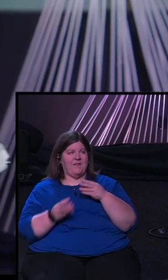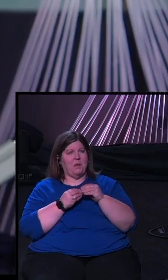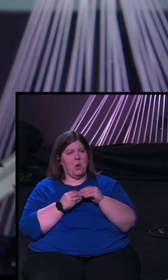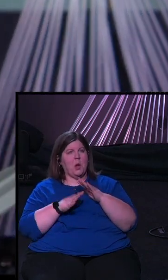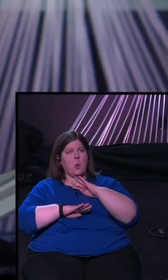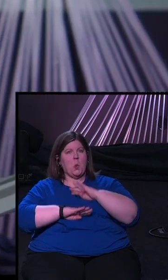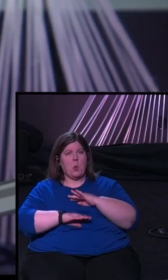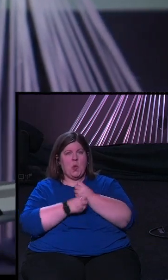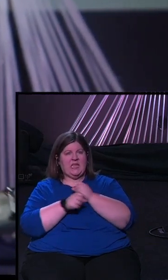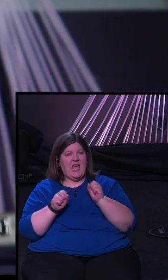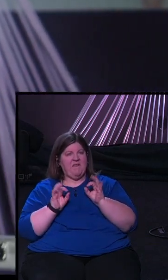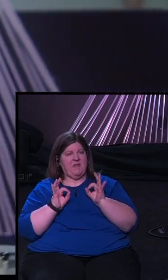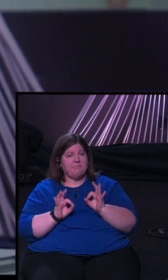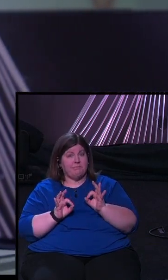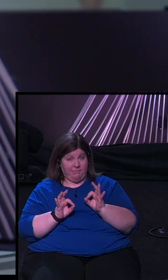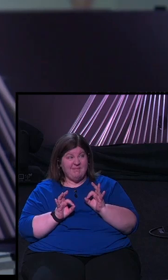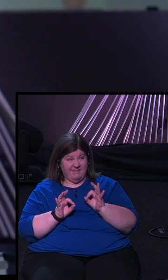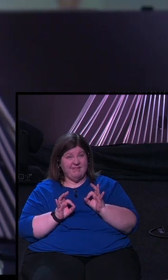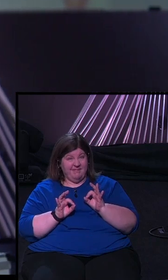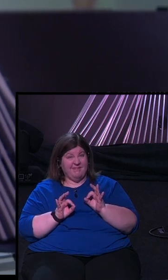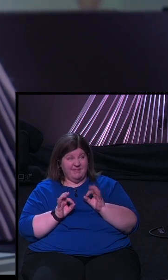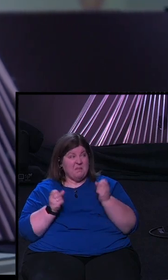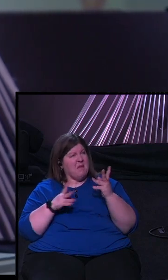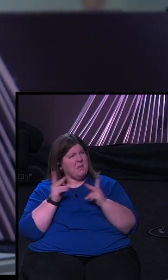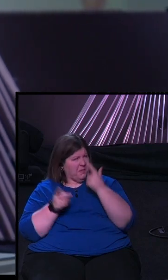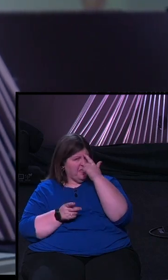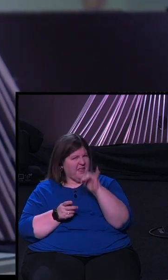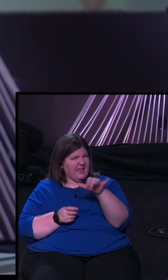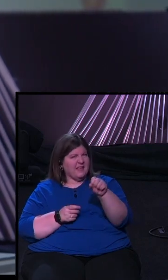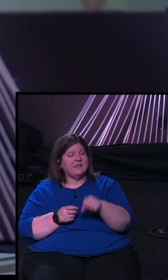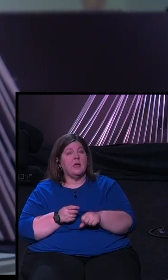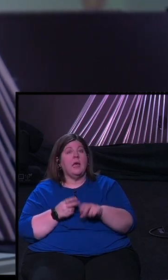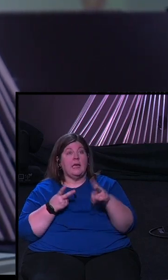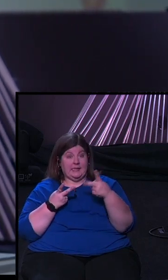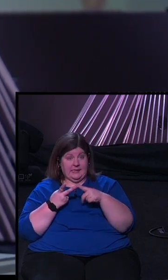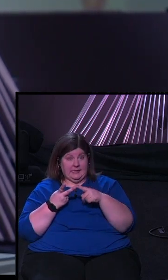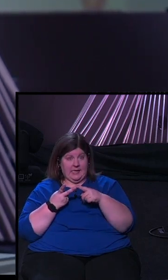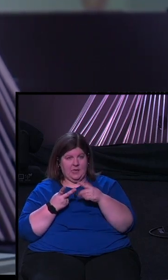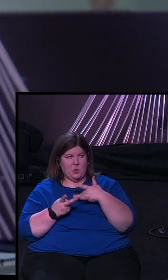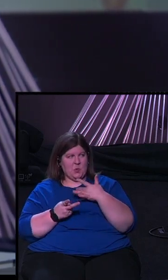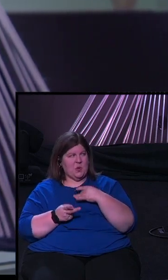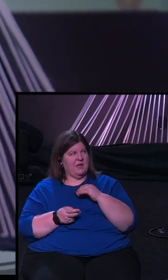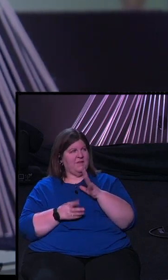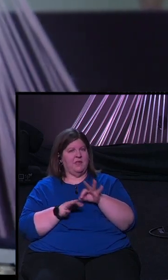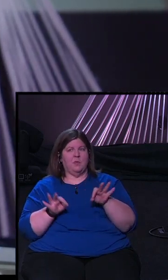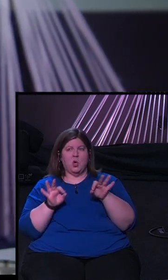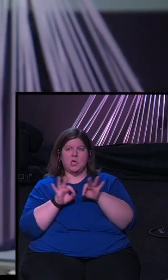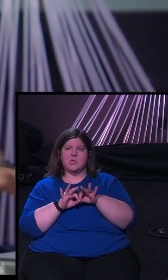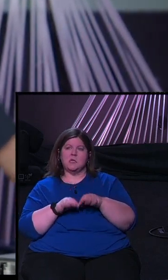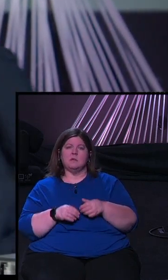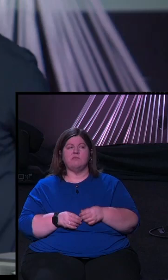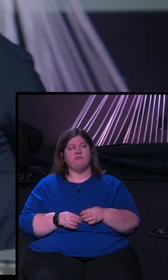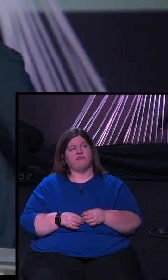feel. I think that's true for a lot of us, but the other one is significance.